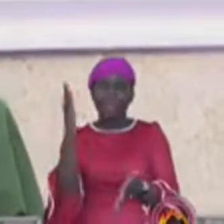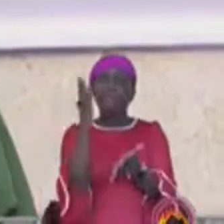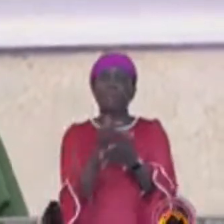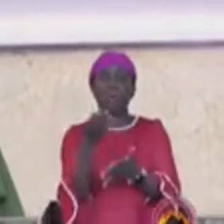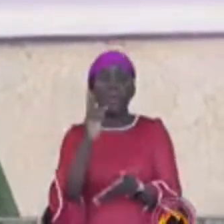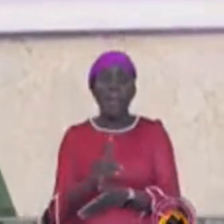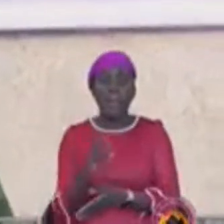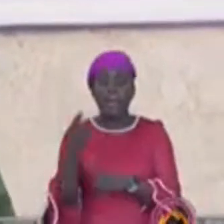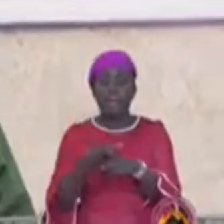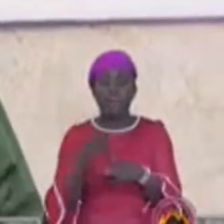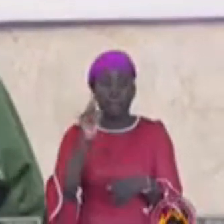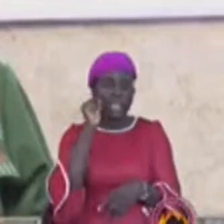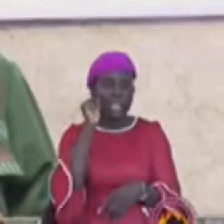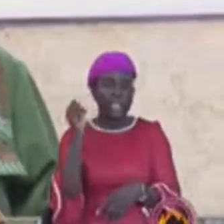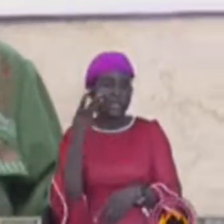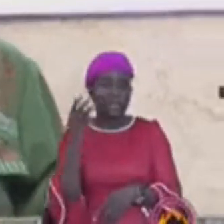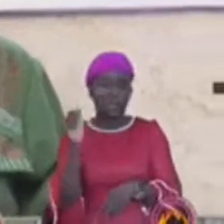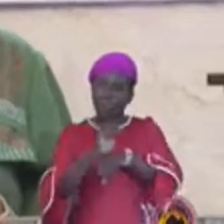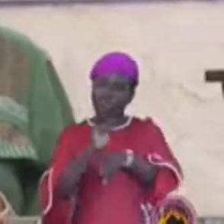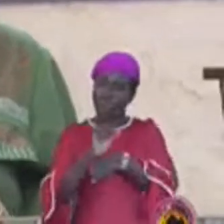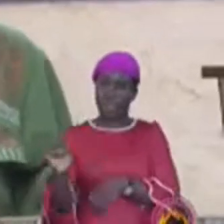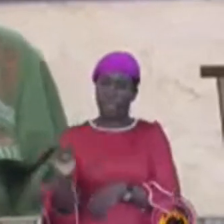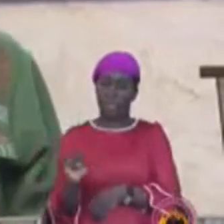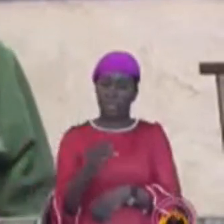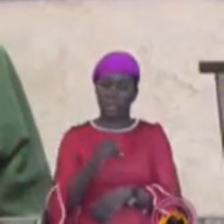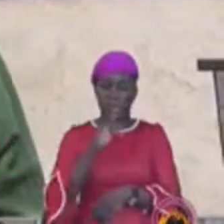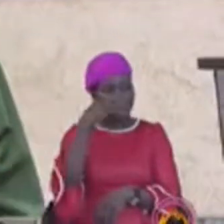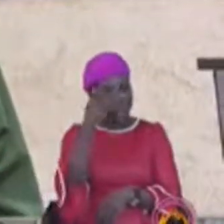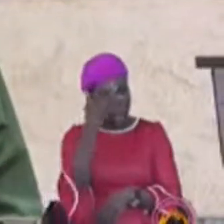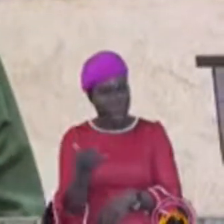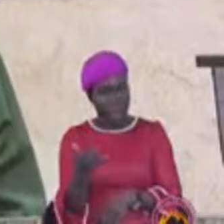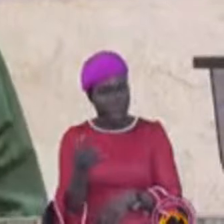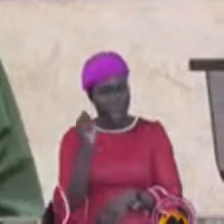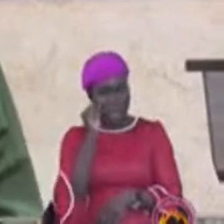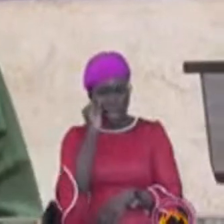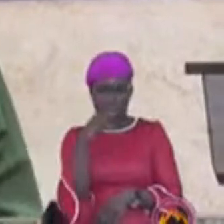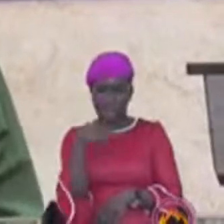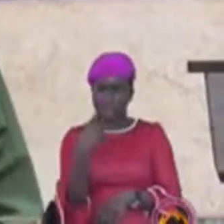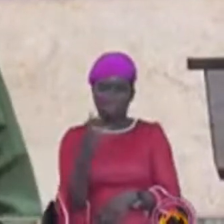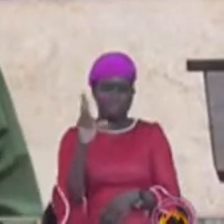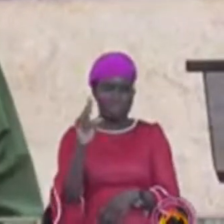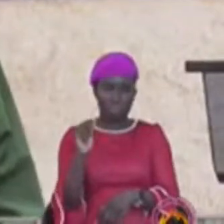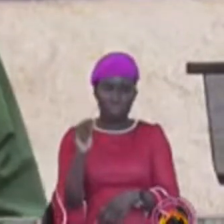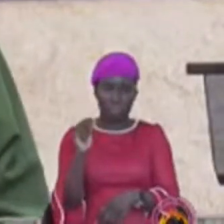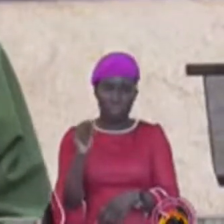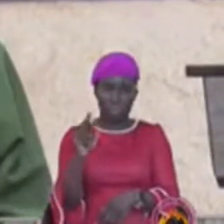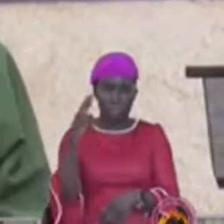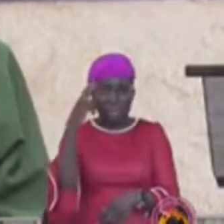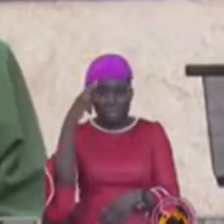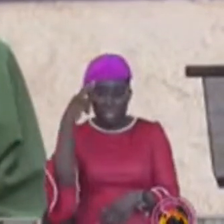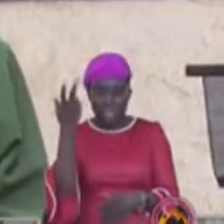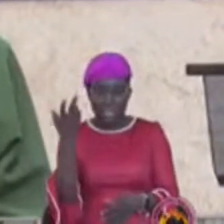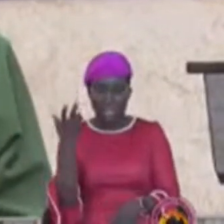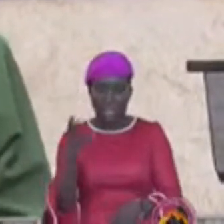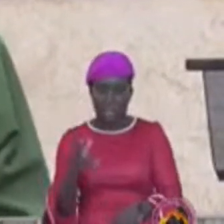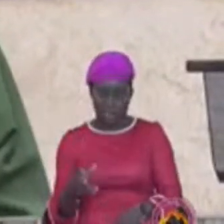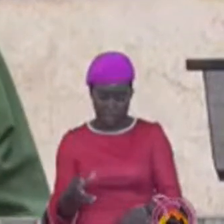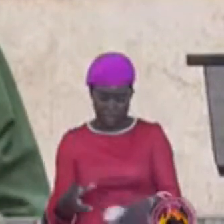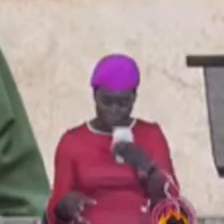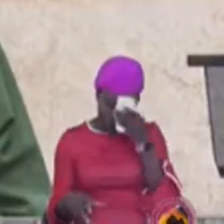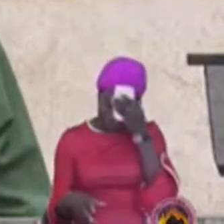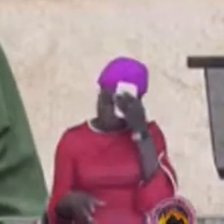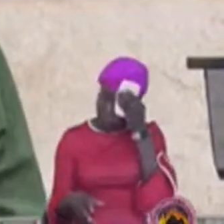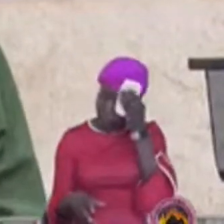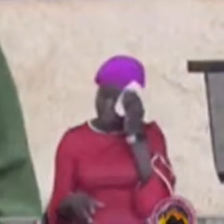she was working. I said, why? She said, of no reason. I said, God, I was not happy. I just keep out of